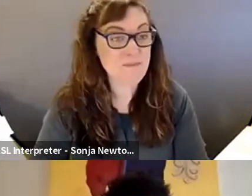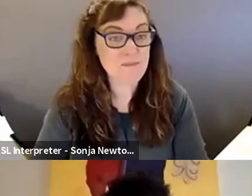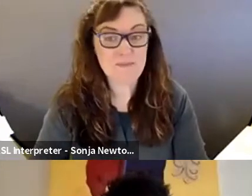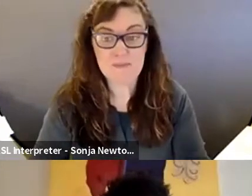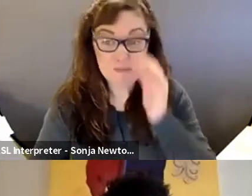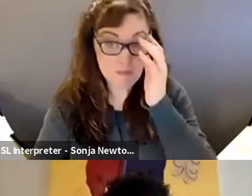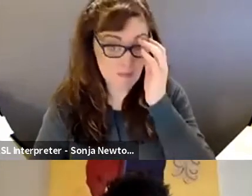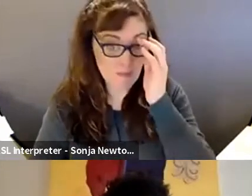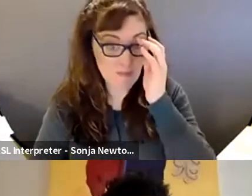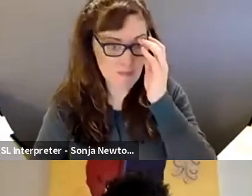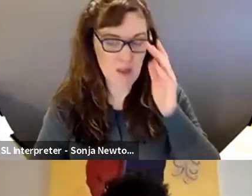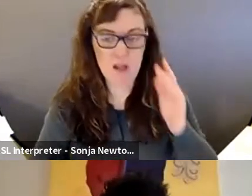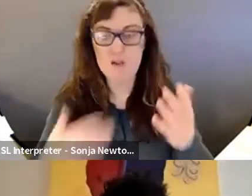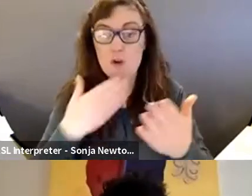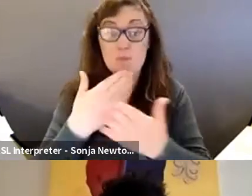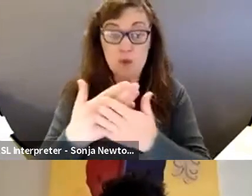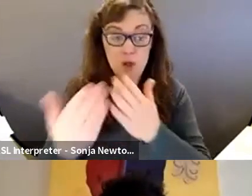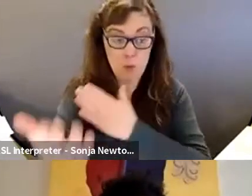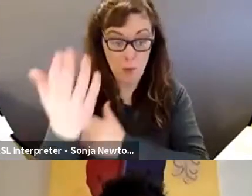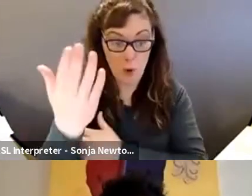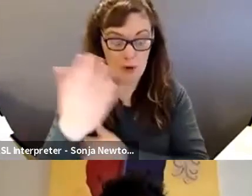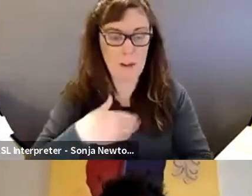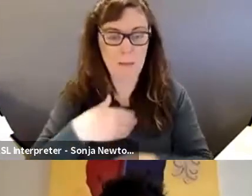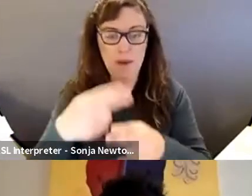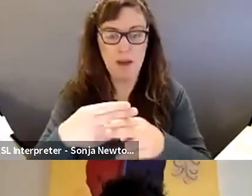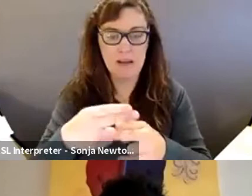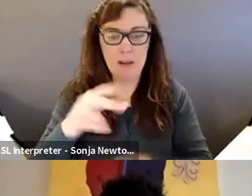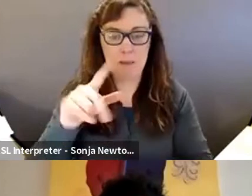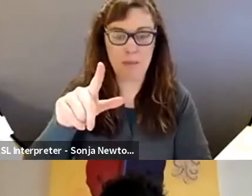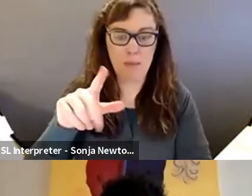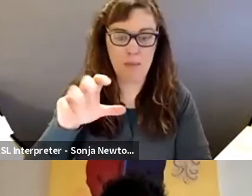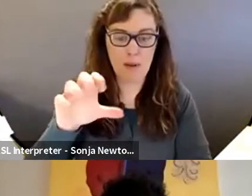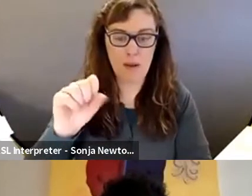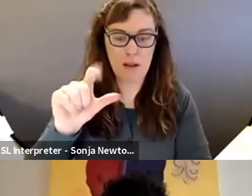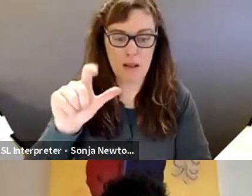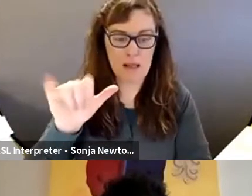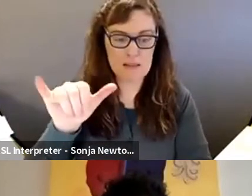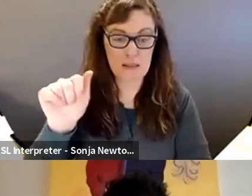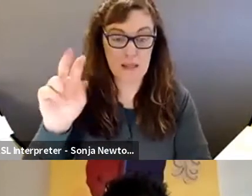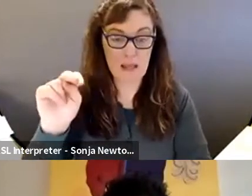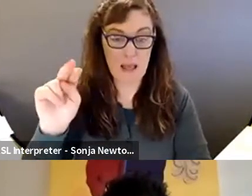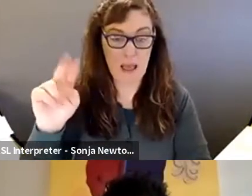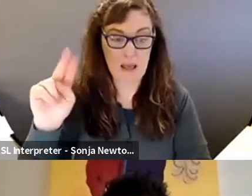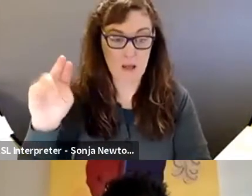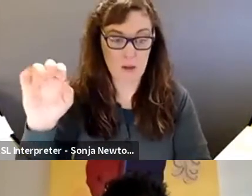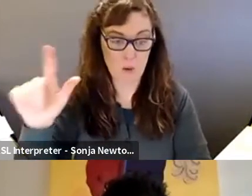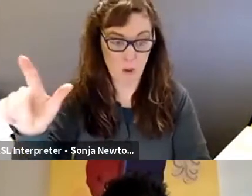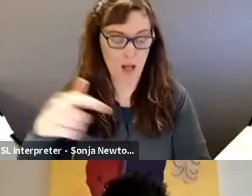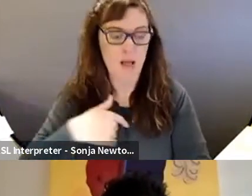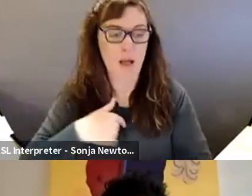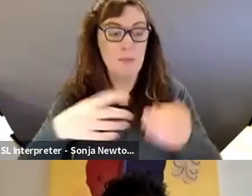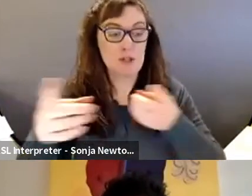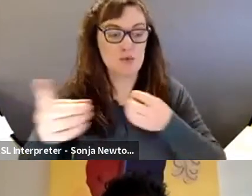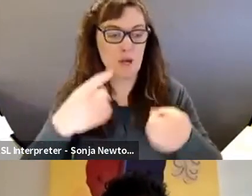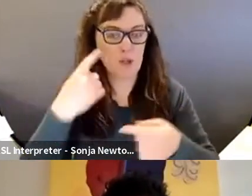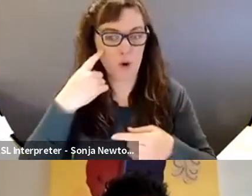Okay, so good morning, everybody. My name is Leslie Ann Noel, and I'm the Associate Director of Design Thinking for Social Impact